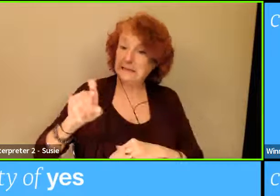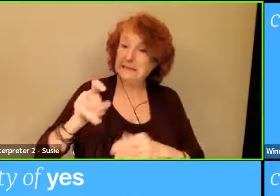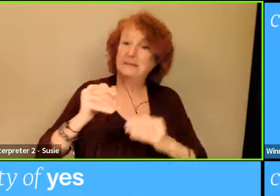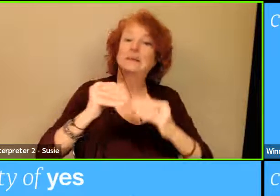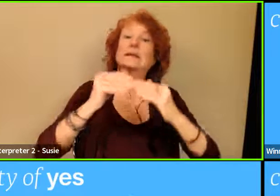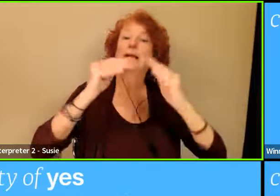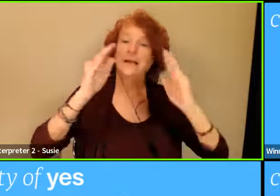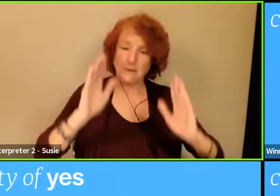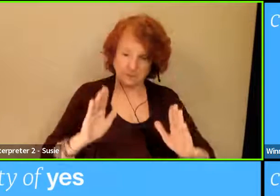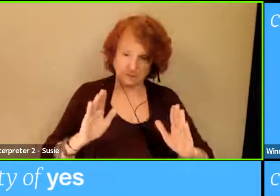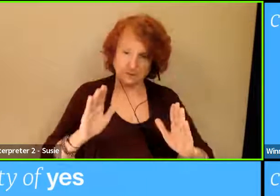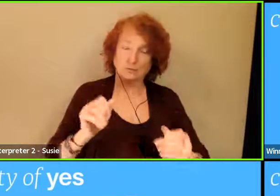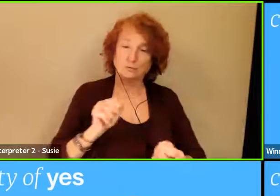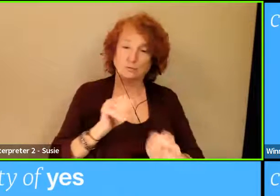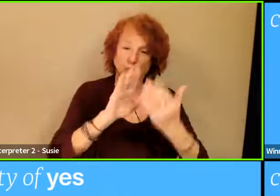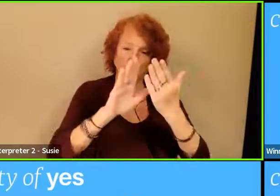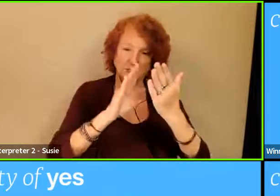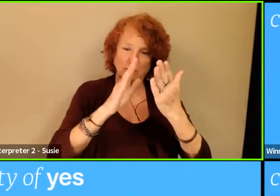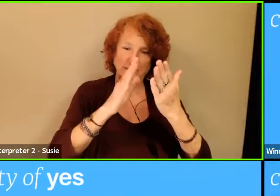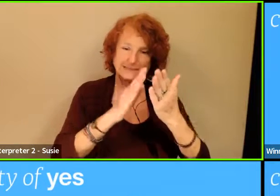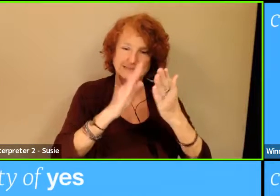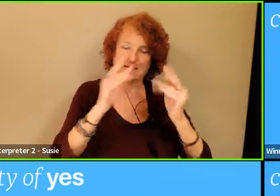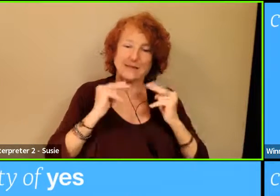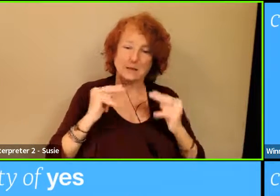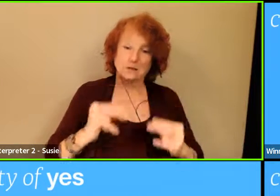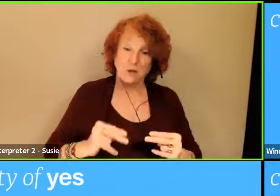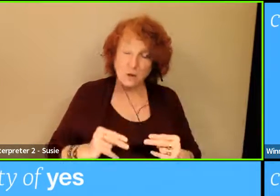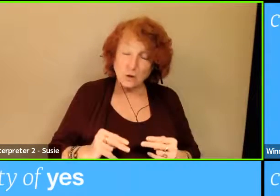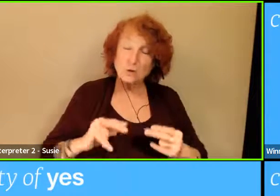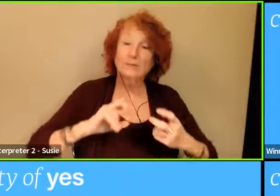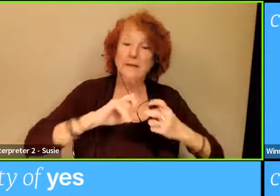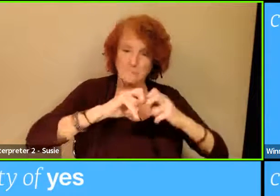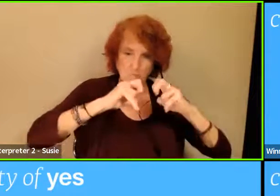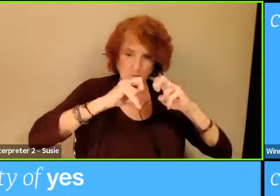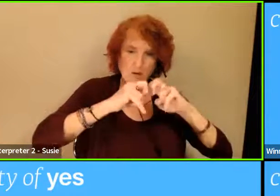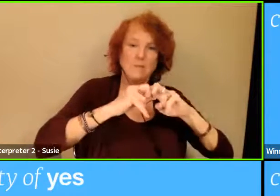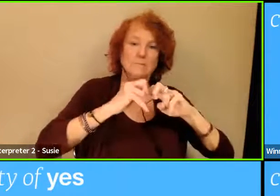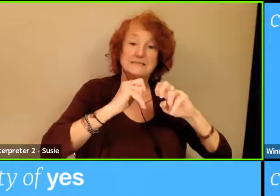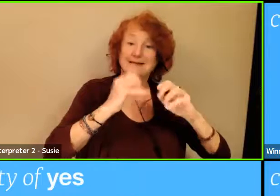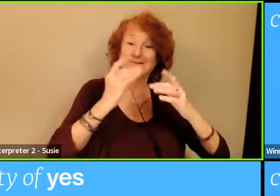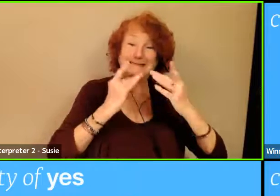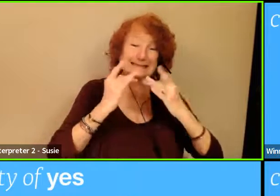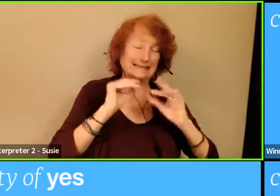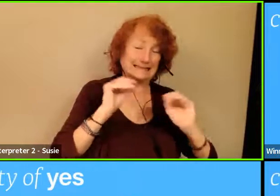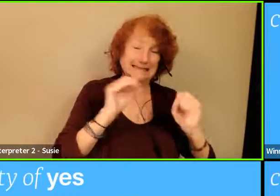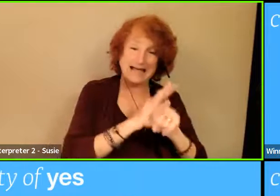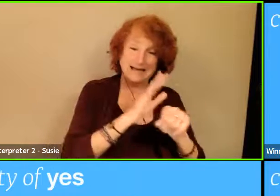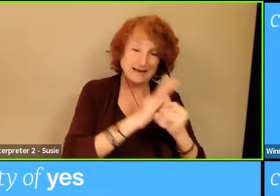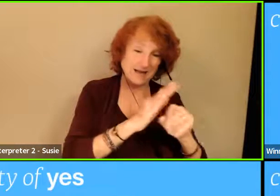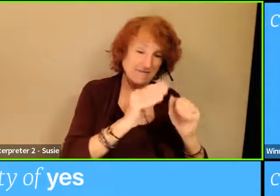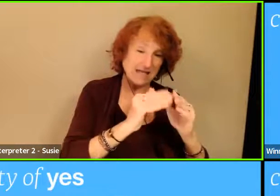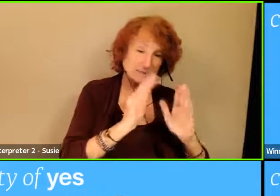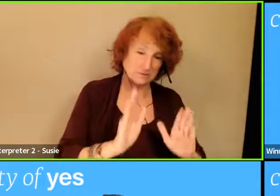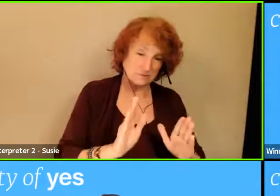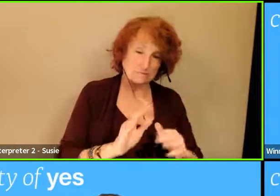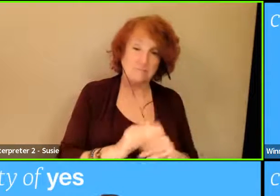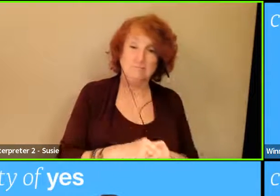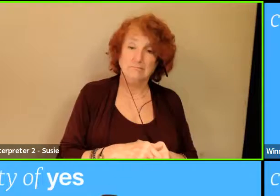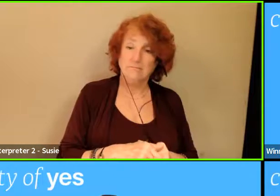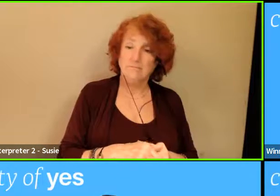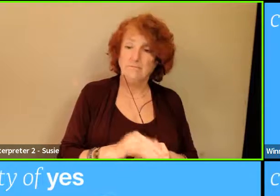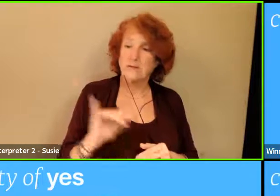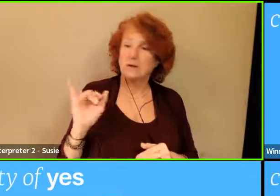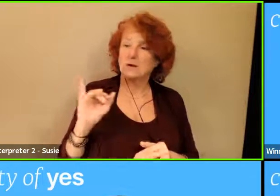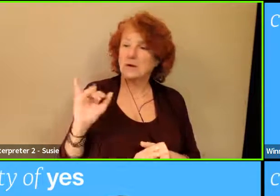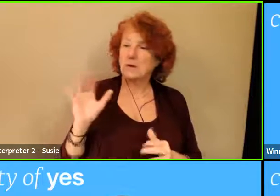to address that range of human consequences of the housing shortage that we opened this whole meeting with. So thanks for those comments. And just to quickly